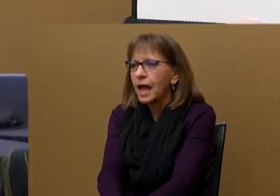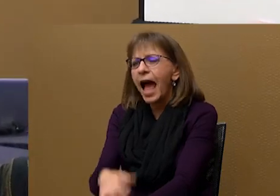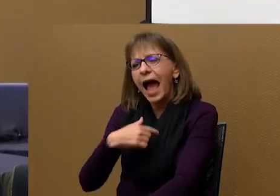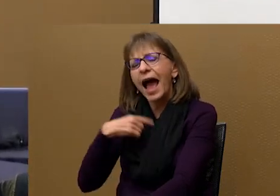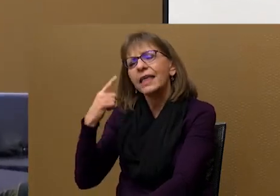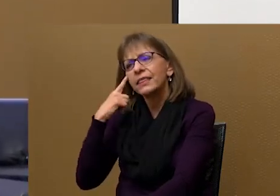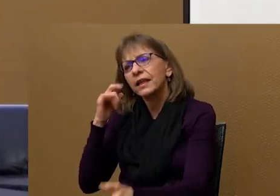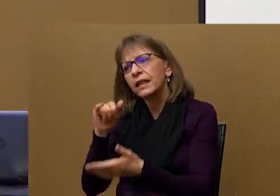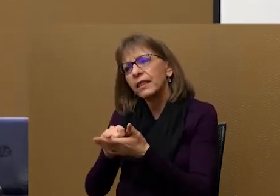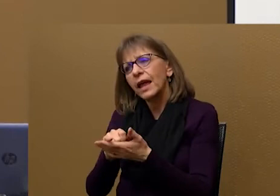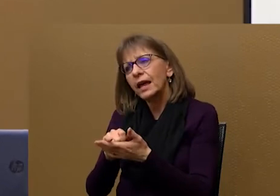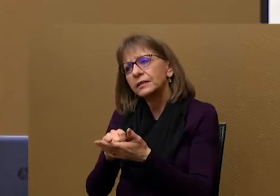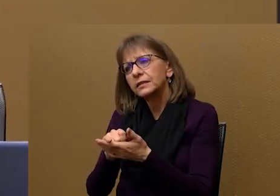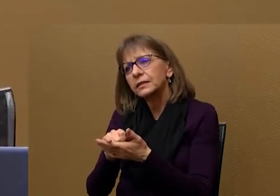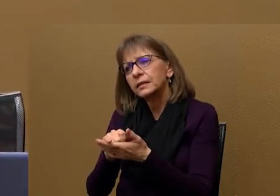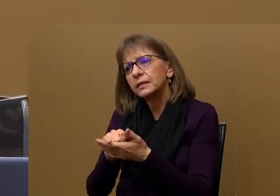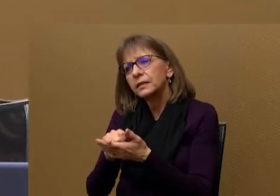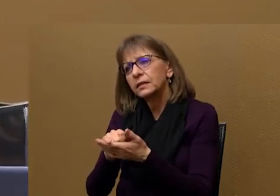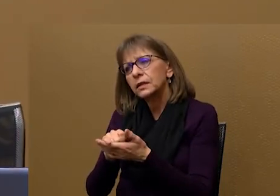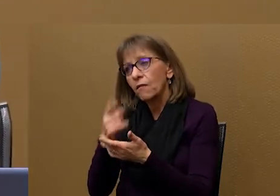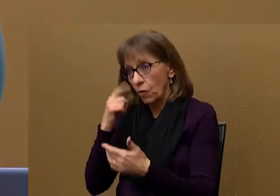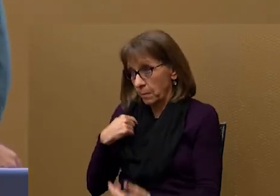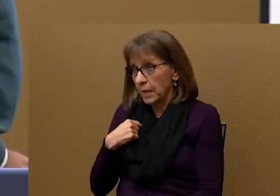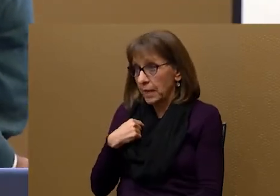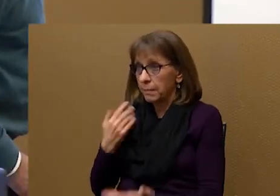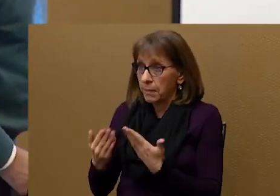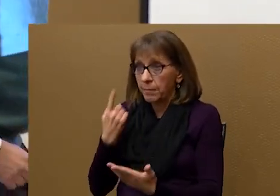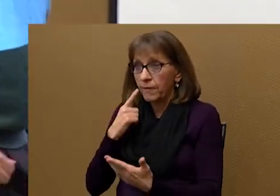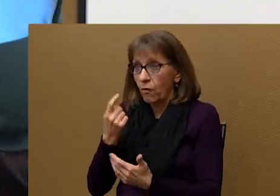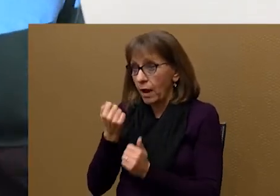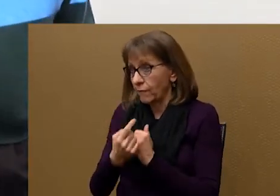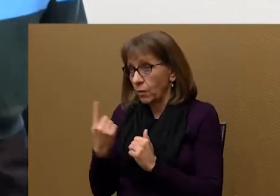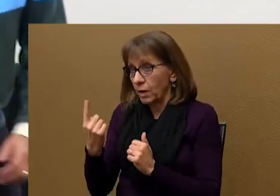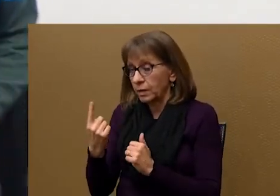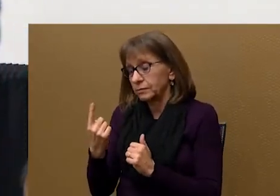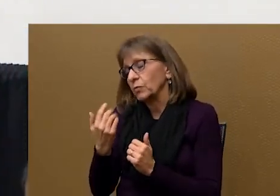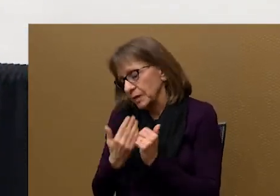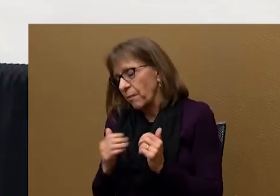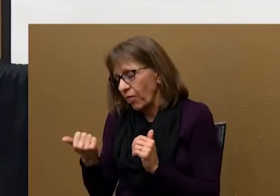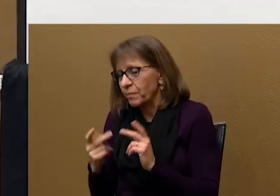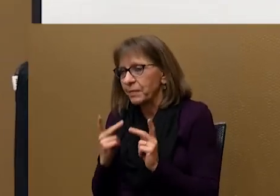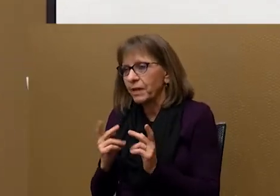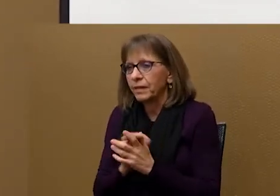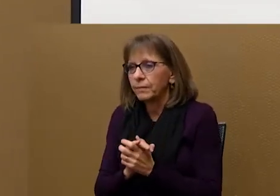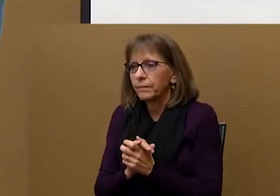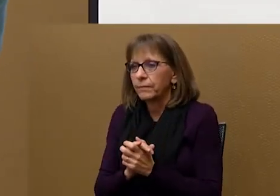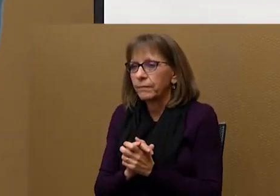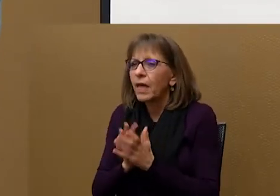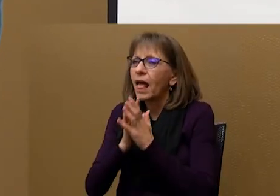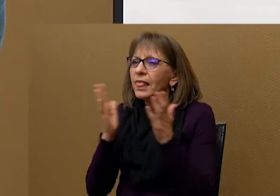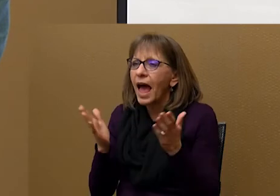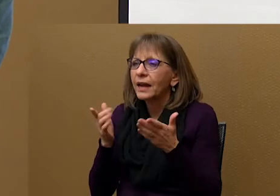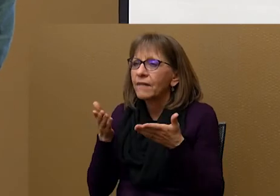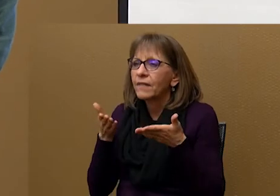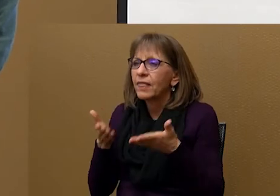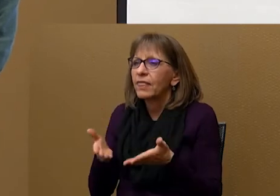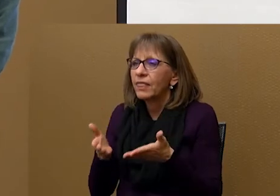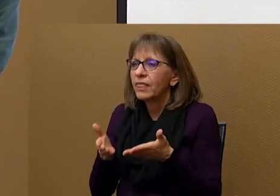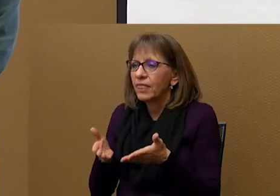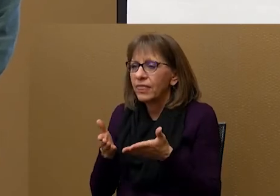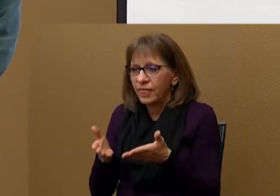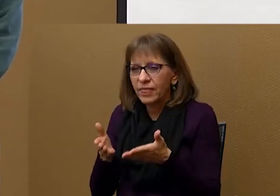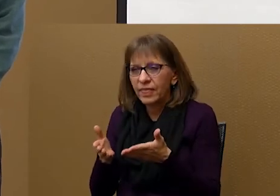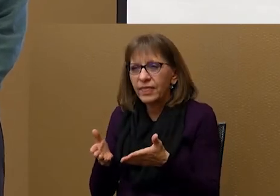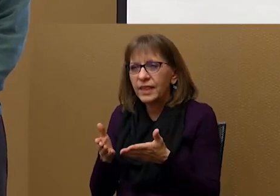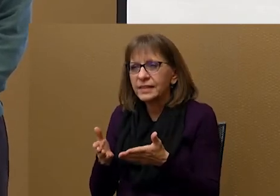I think that for me and maybe for everybody else or some other people, a lot of this resonated outside of the